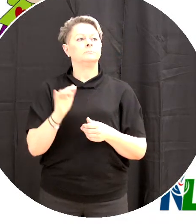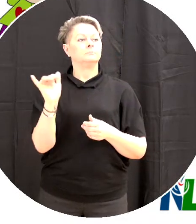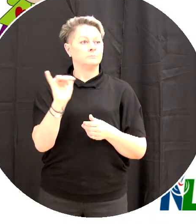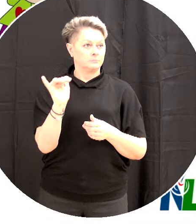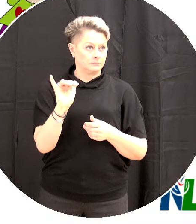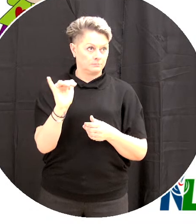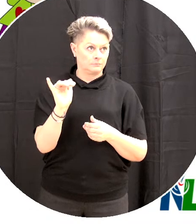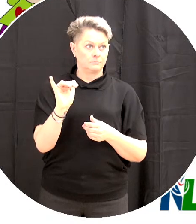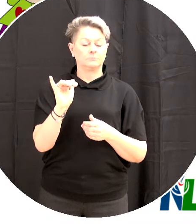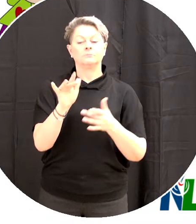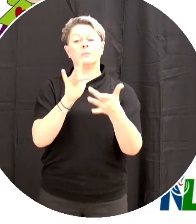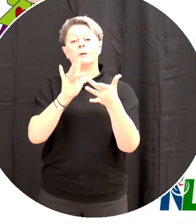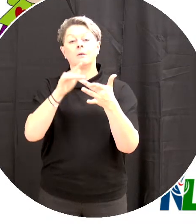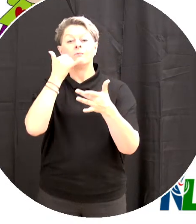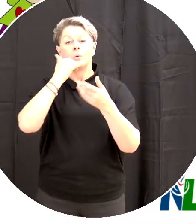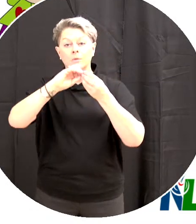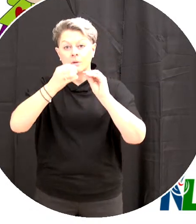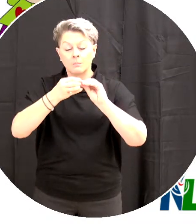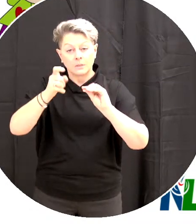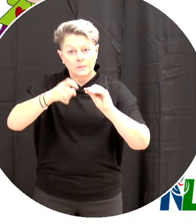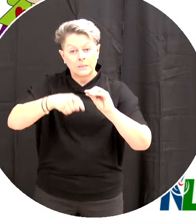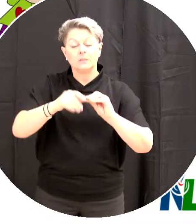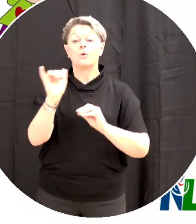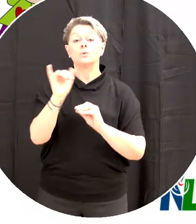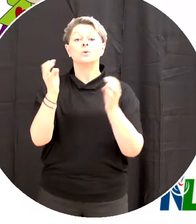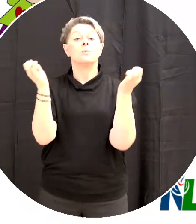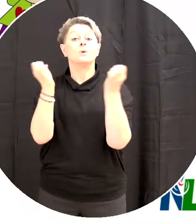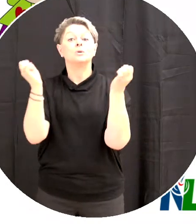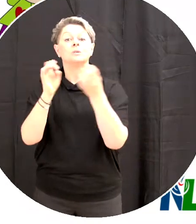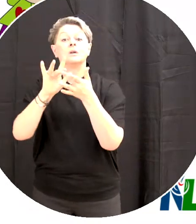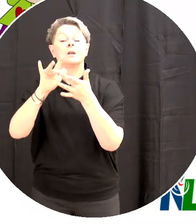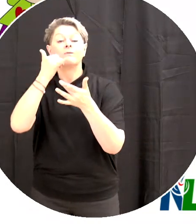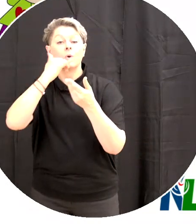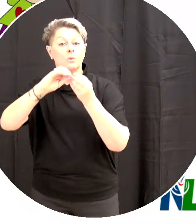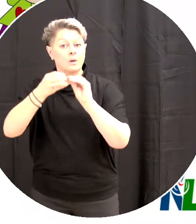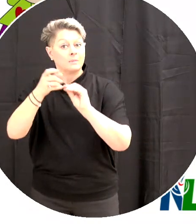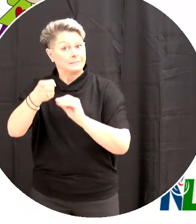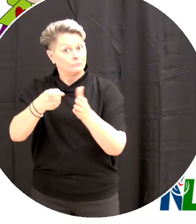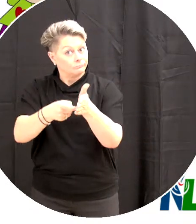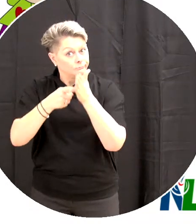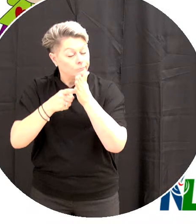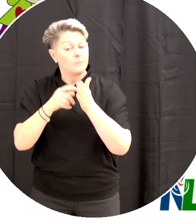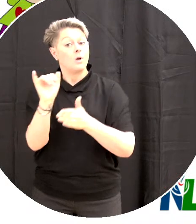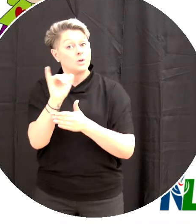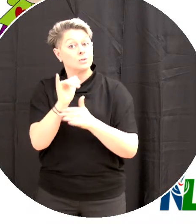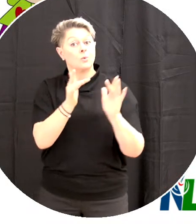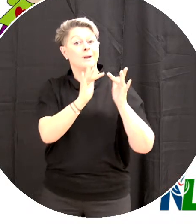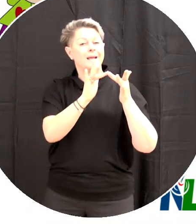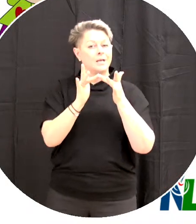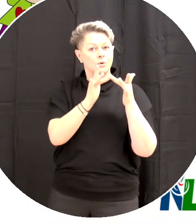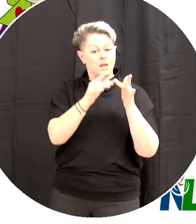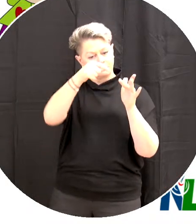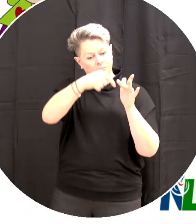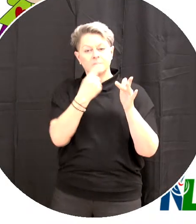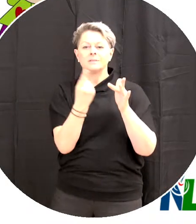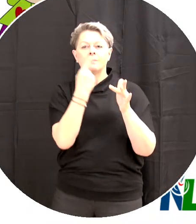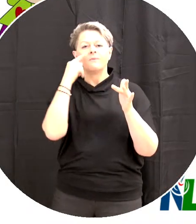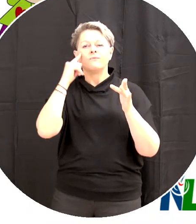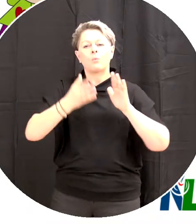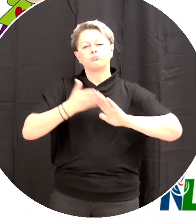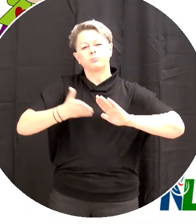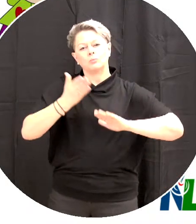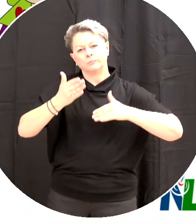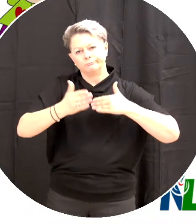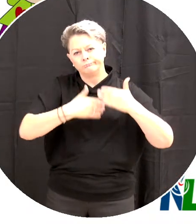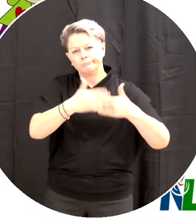registration, a contact phone number, an emergency contact phone number, and an internet-ready device to complete the process.